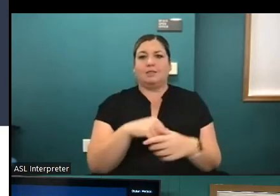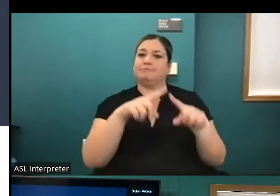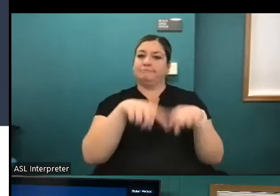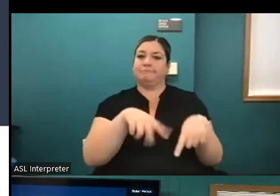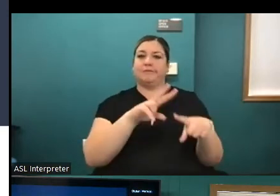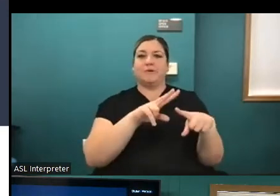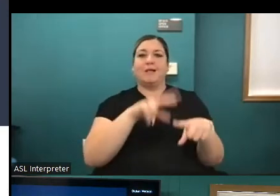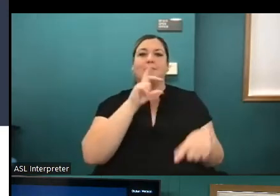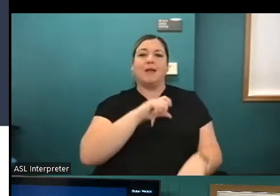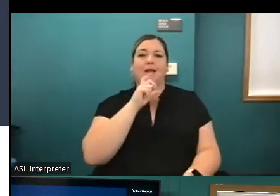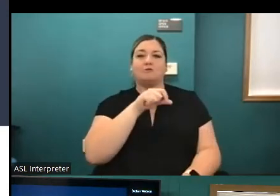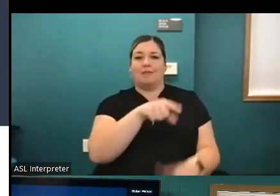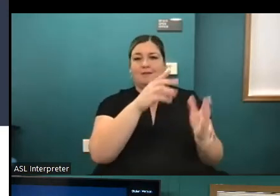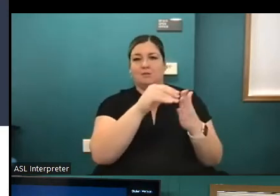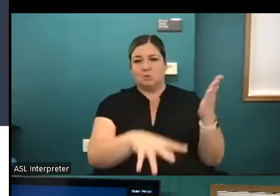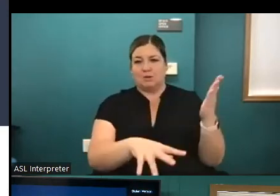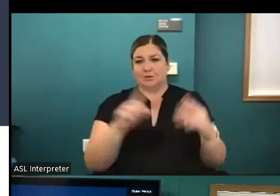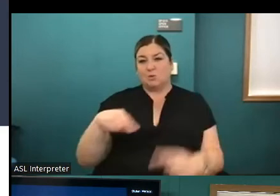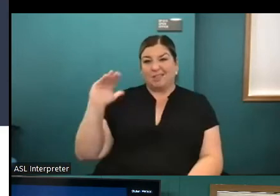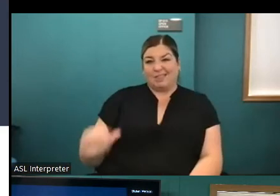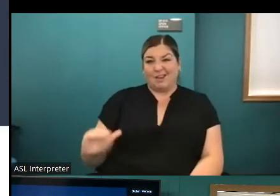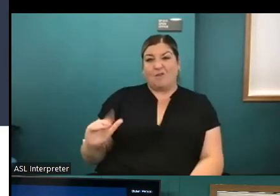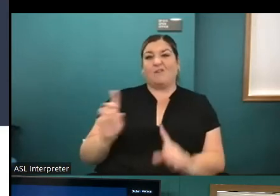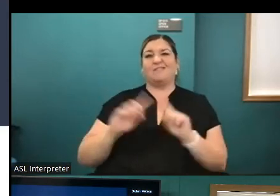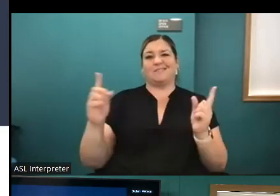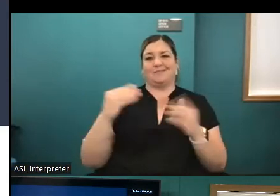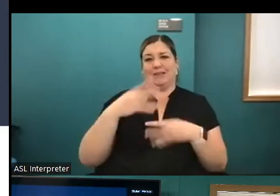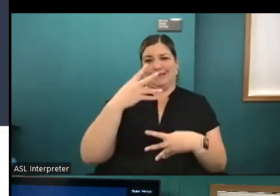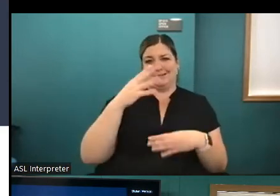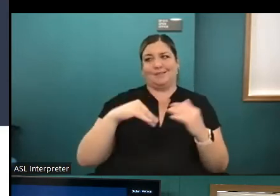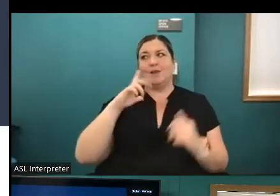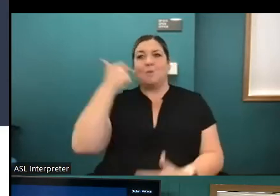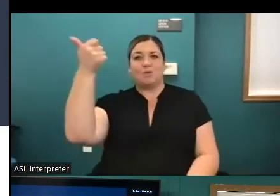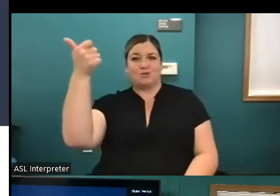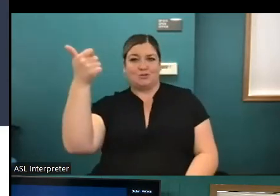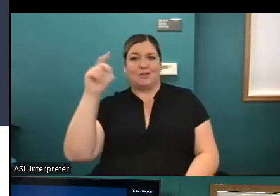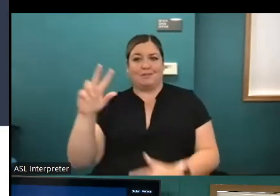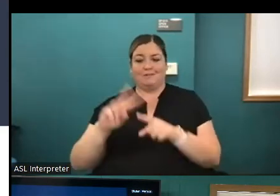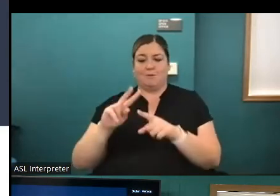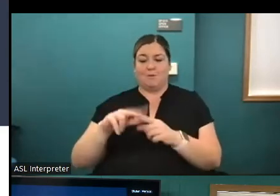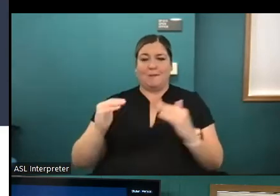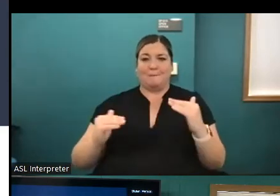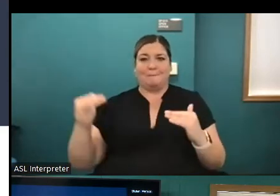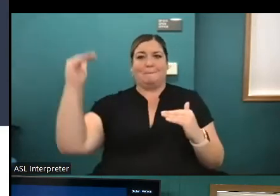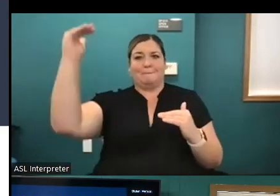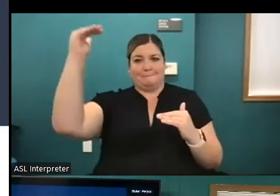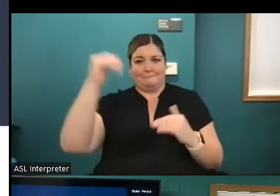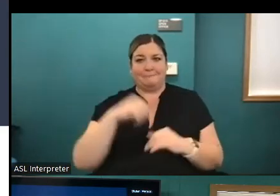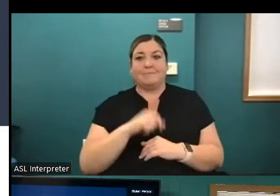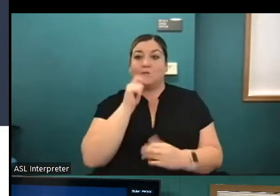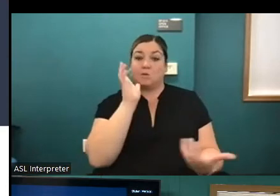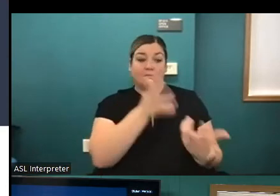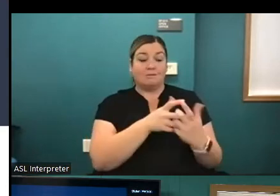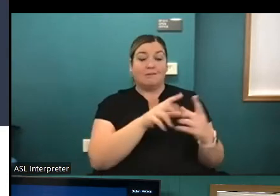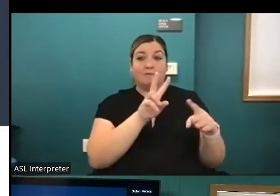of each child. So when they're little, we have different lists than when they're older, and their vocabulary level changes. If you don't match your